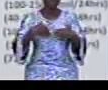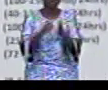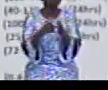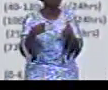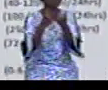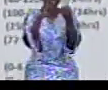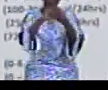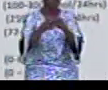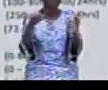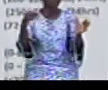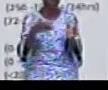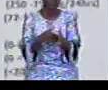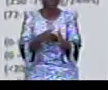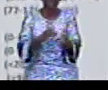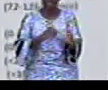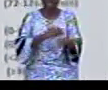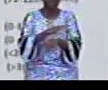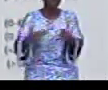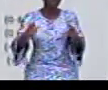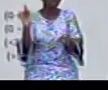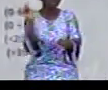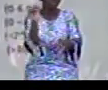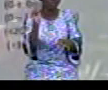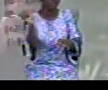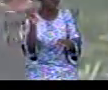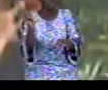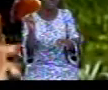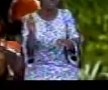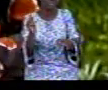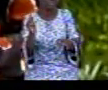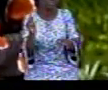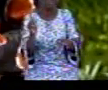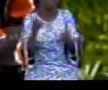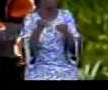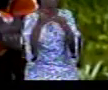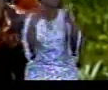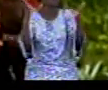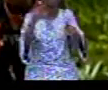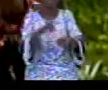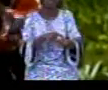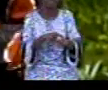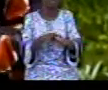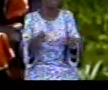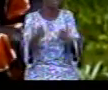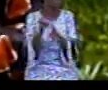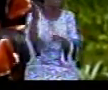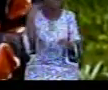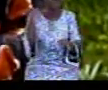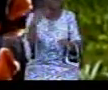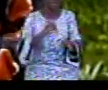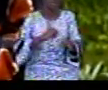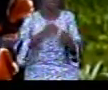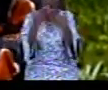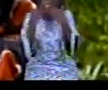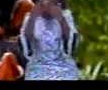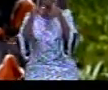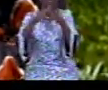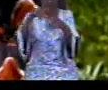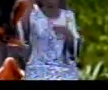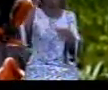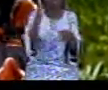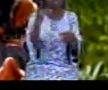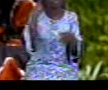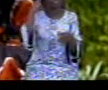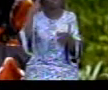I'm no longer urinating frequently as before. I'm so grateful to God for